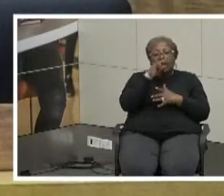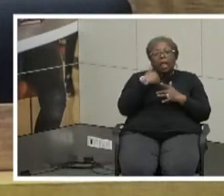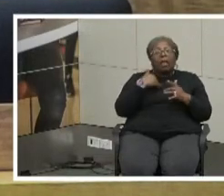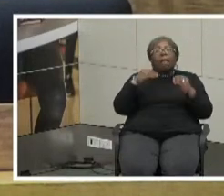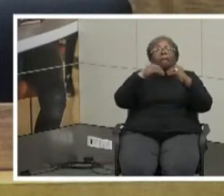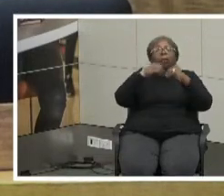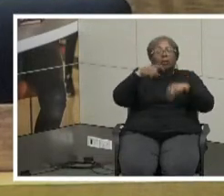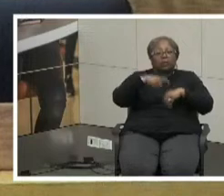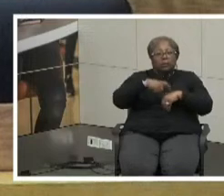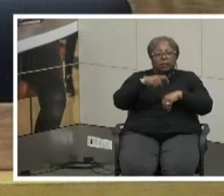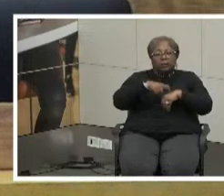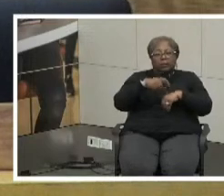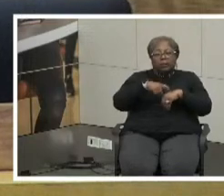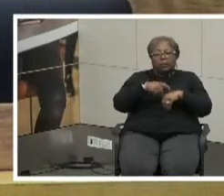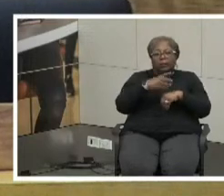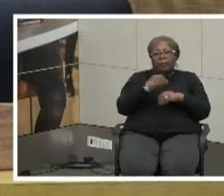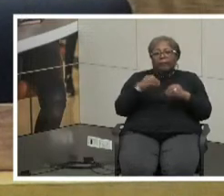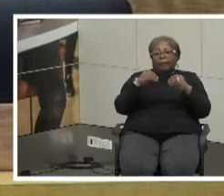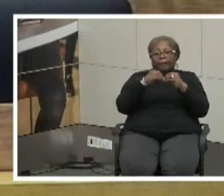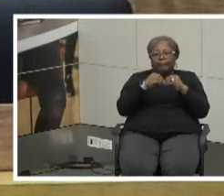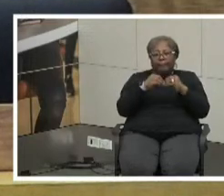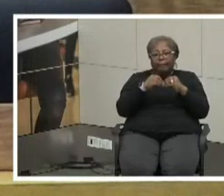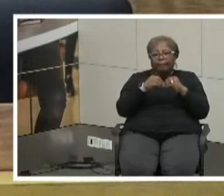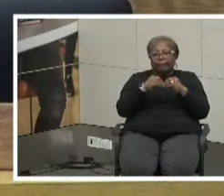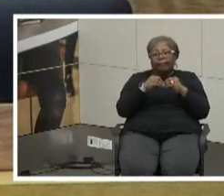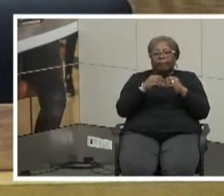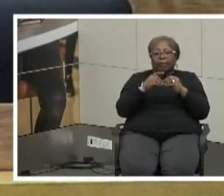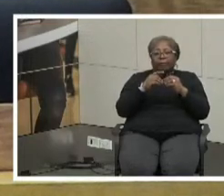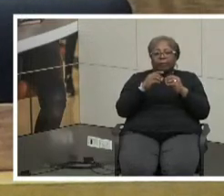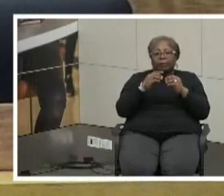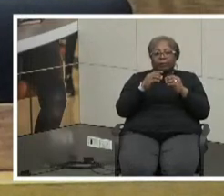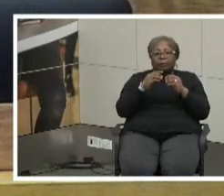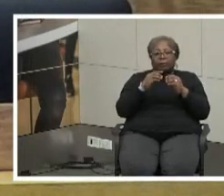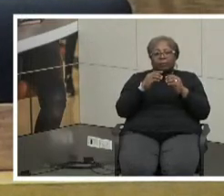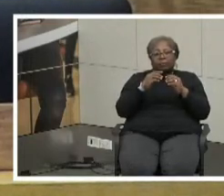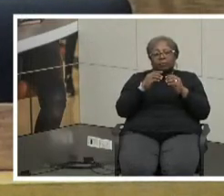more time and more uh differentiated